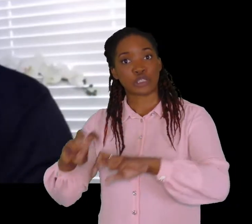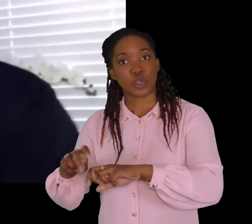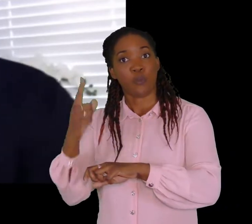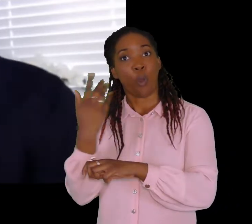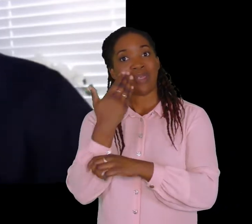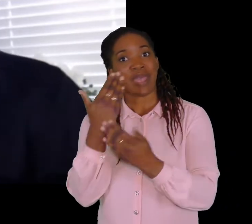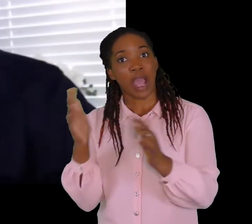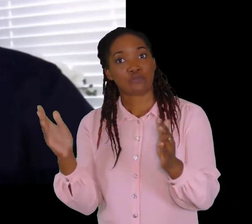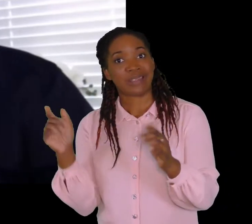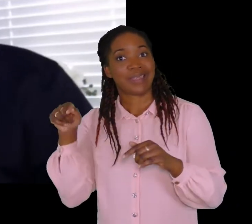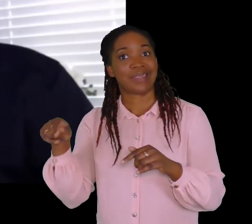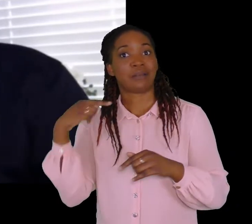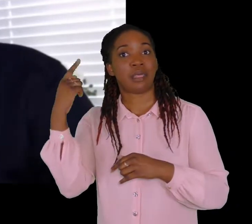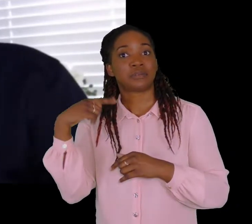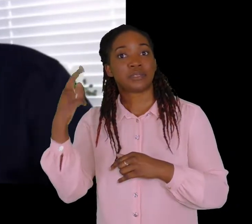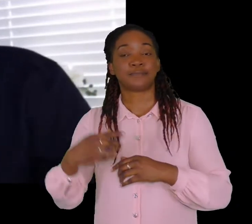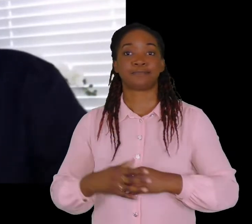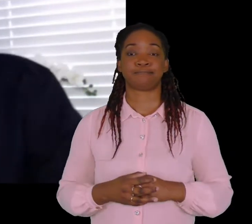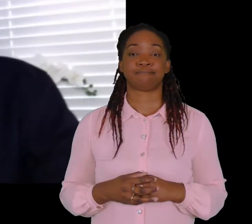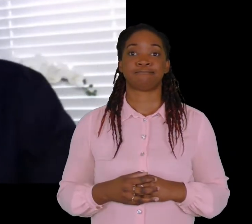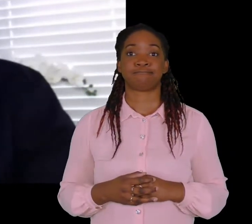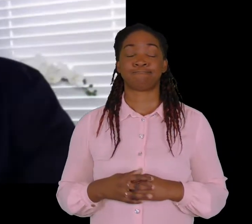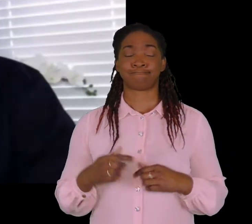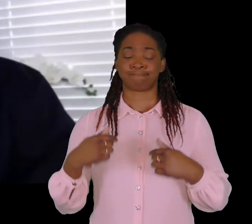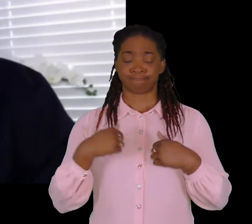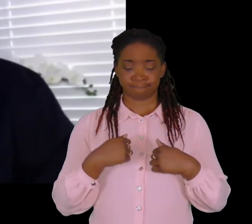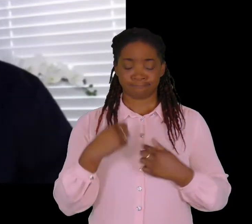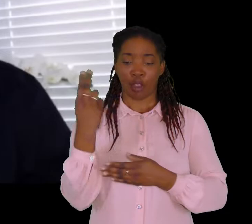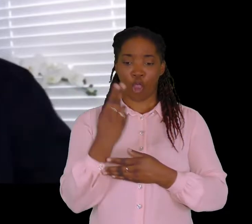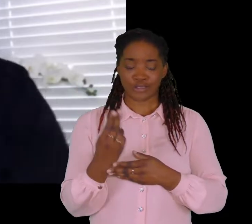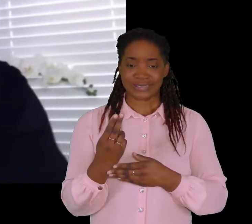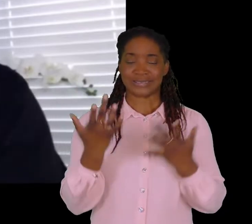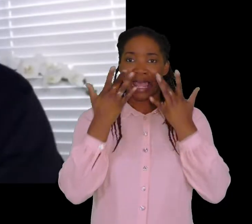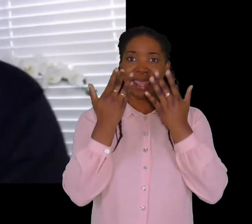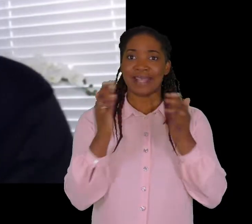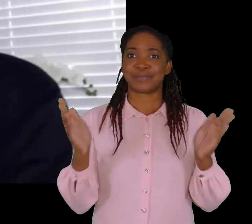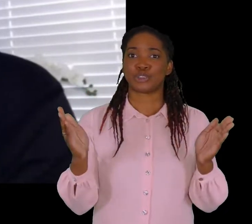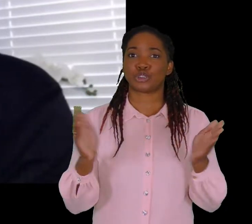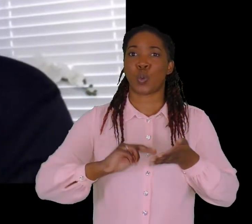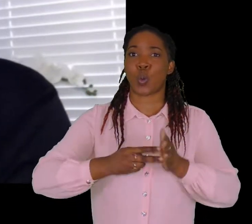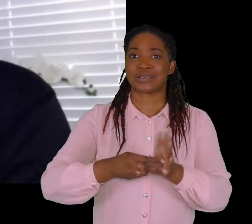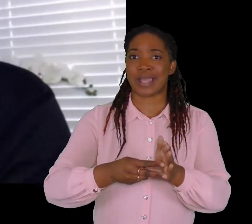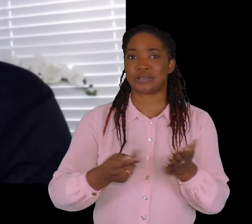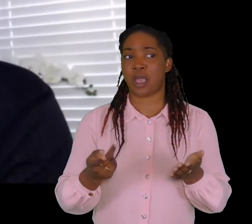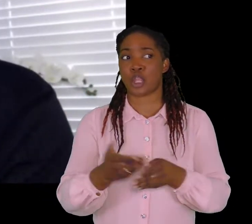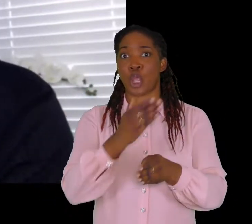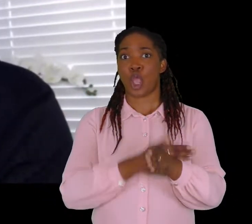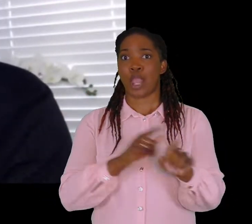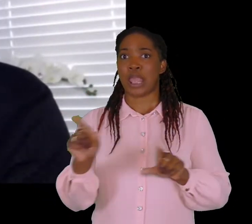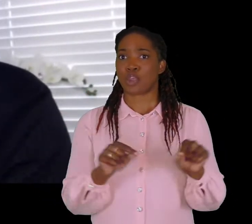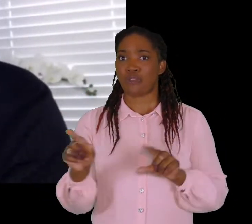Gallery at Central St. Martin's School of Art in London. As an artist and exhibition organizer with the early interest in curating